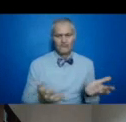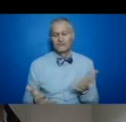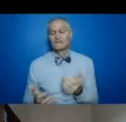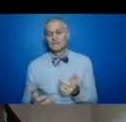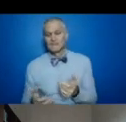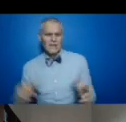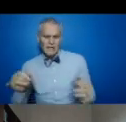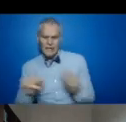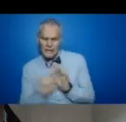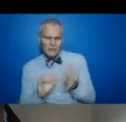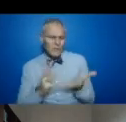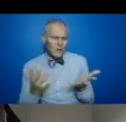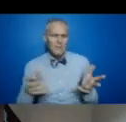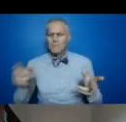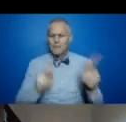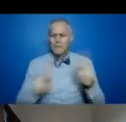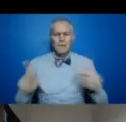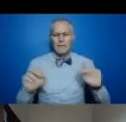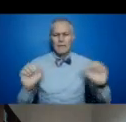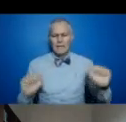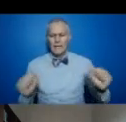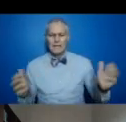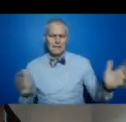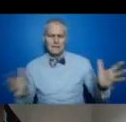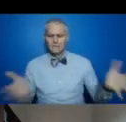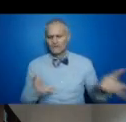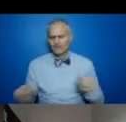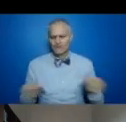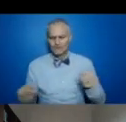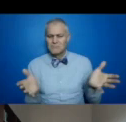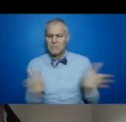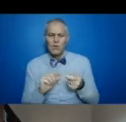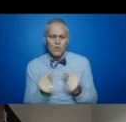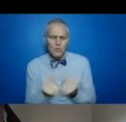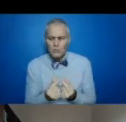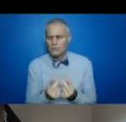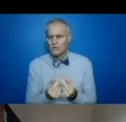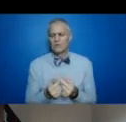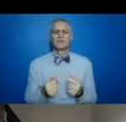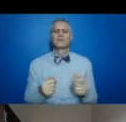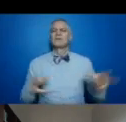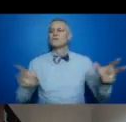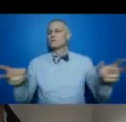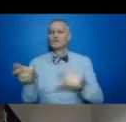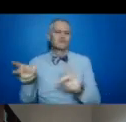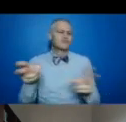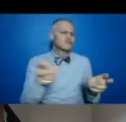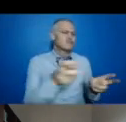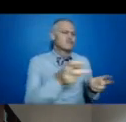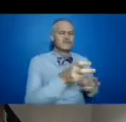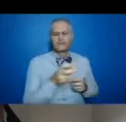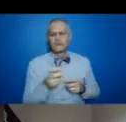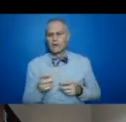people together who are able to facilitate small groups with you. You recruit people from all different parts of